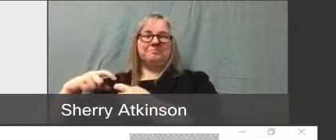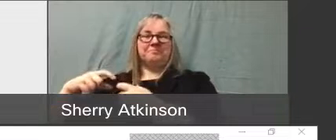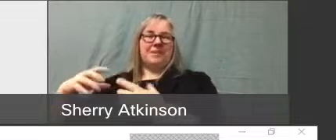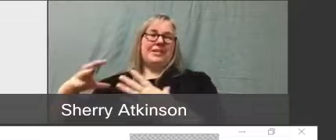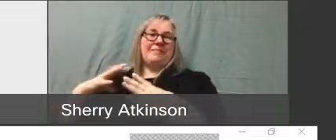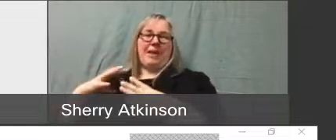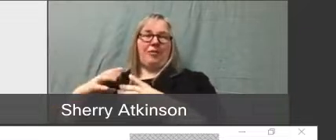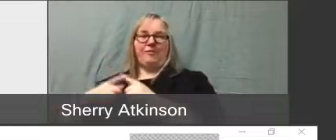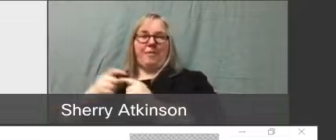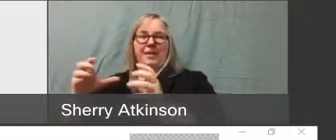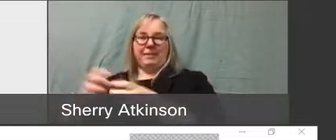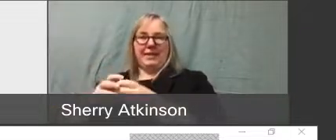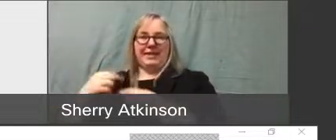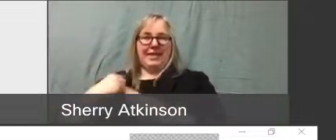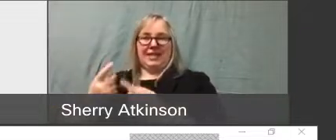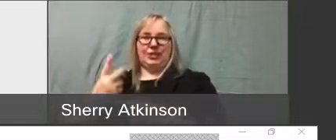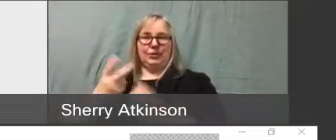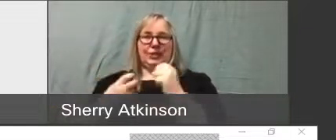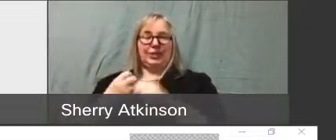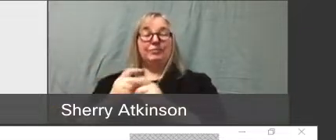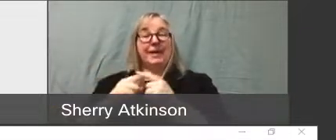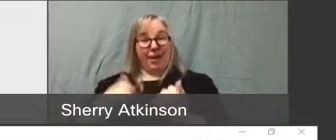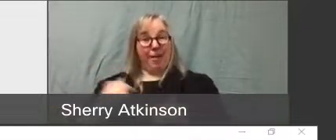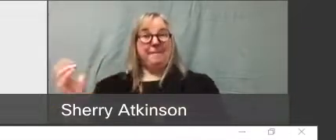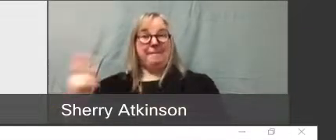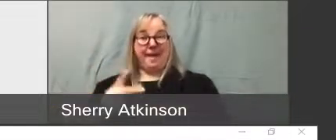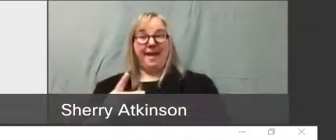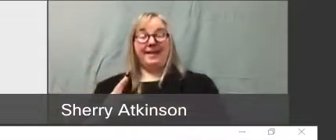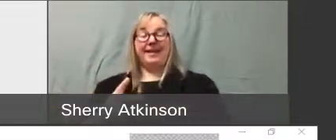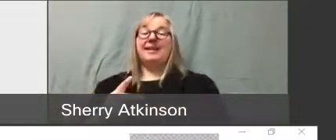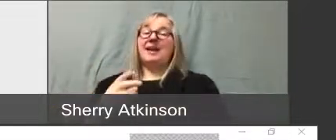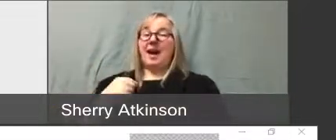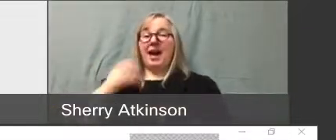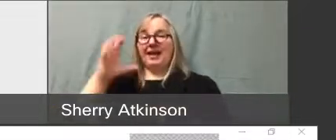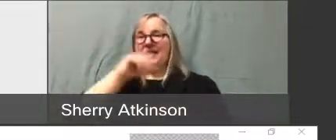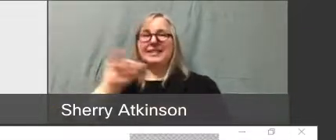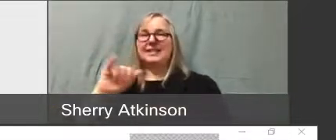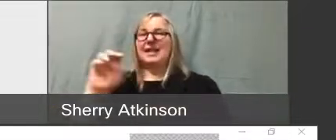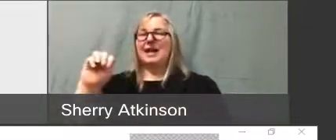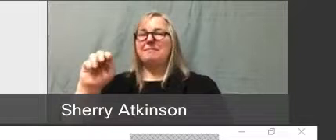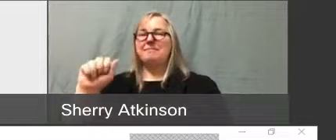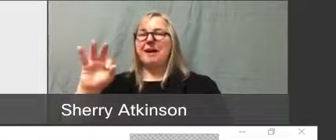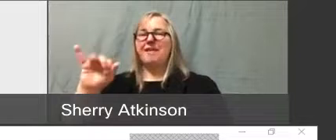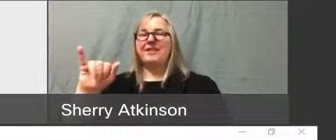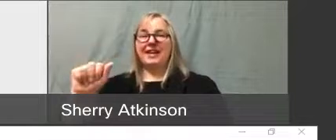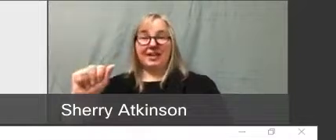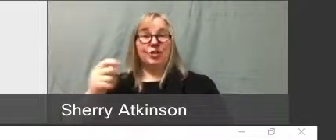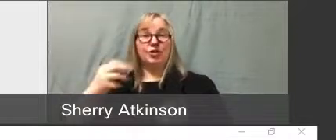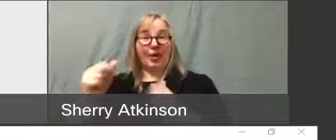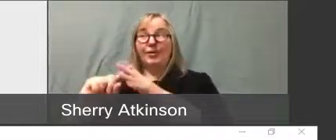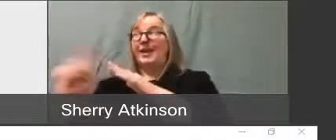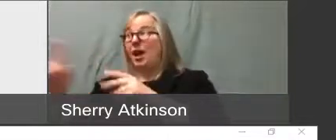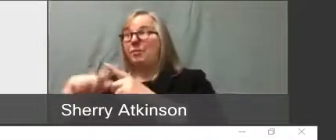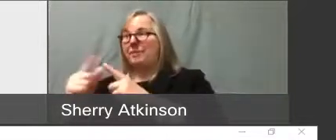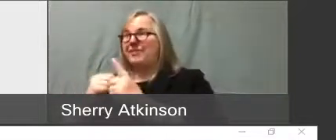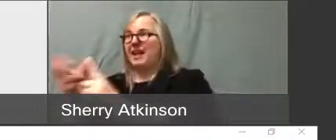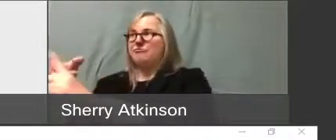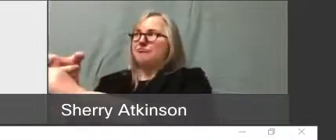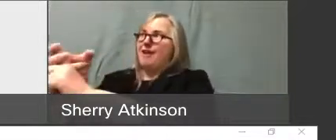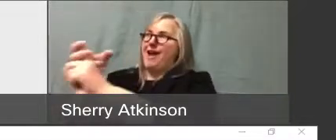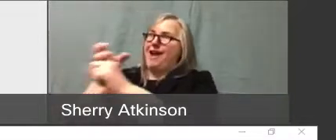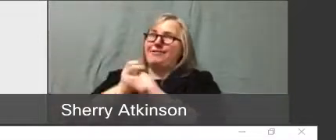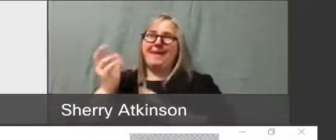last 2 years, but now I'm back. I guess it's kind of like the mafia. You know, you try to get out, but they drag you back in.